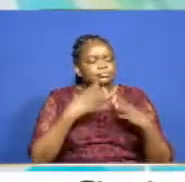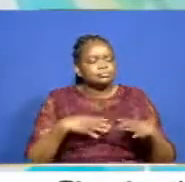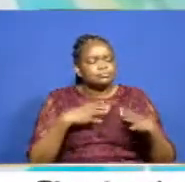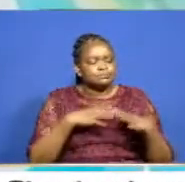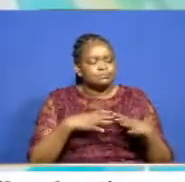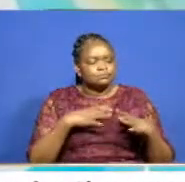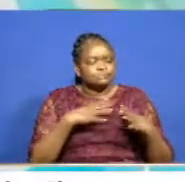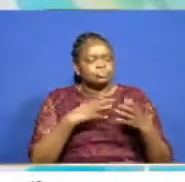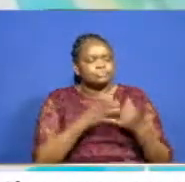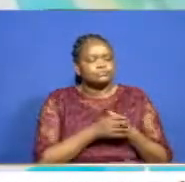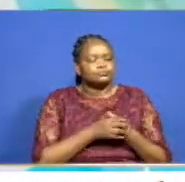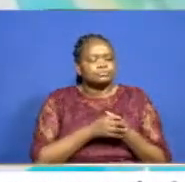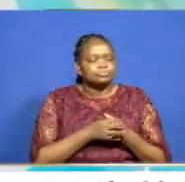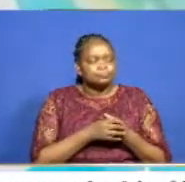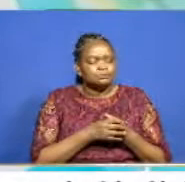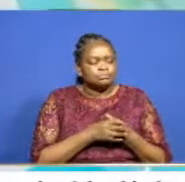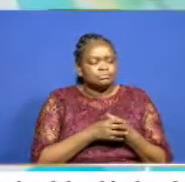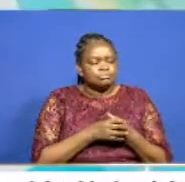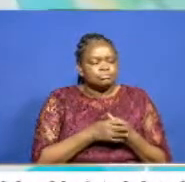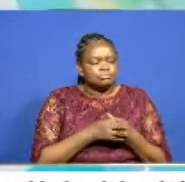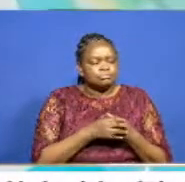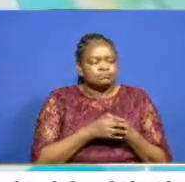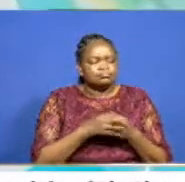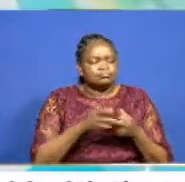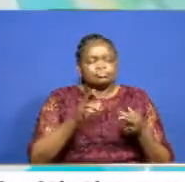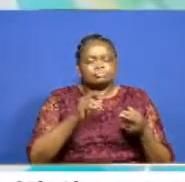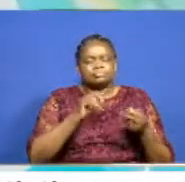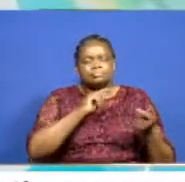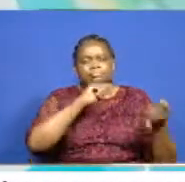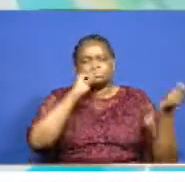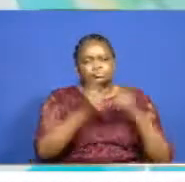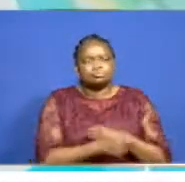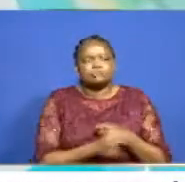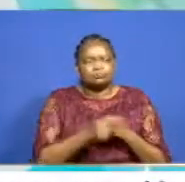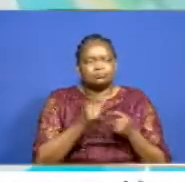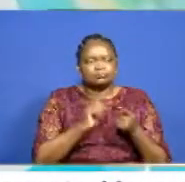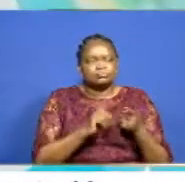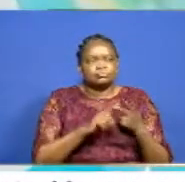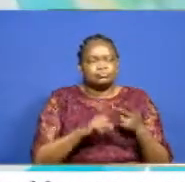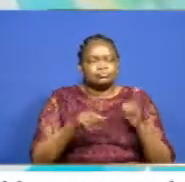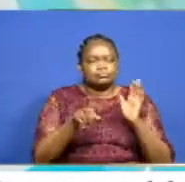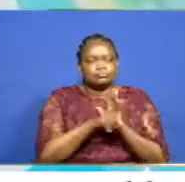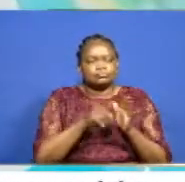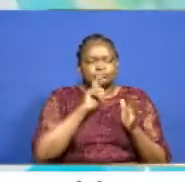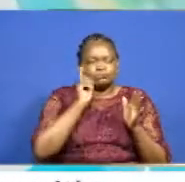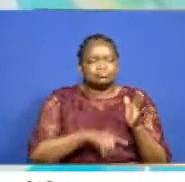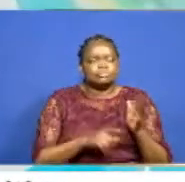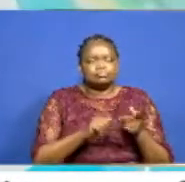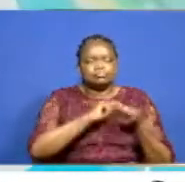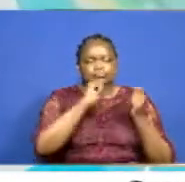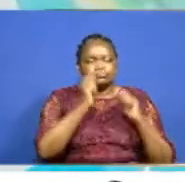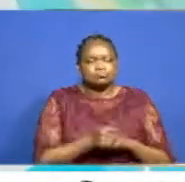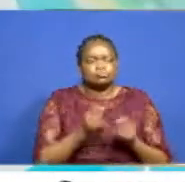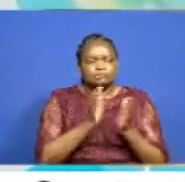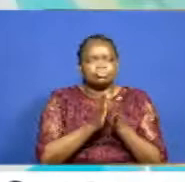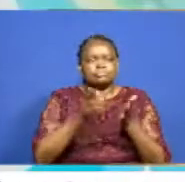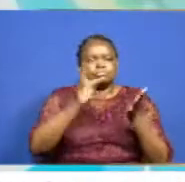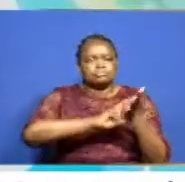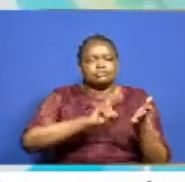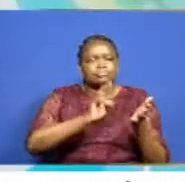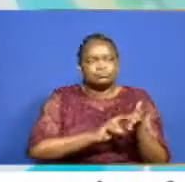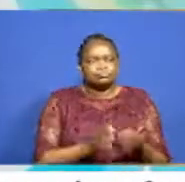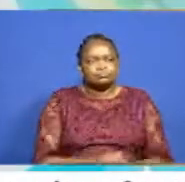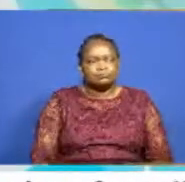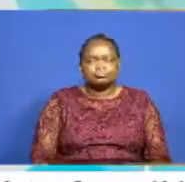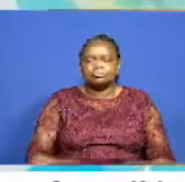What informs transition in our country? What does our law say about transition and repetition? We